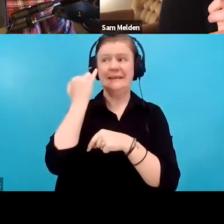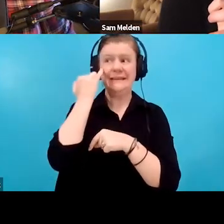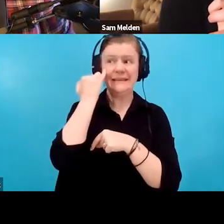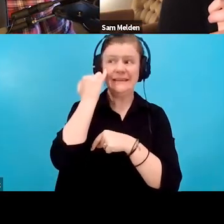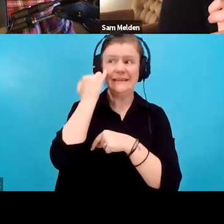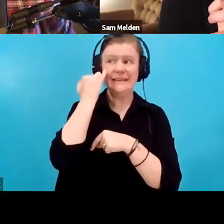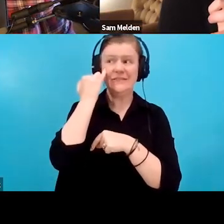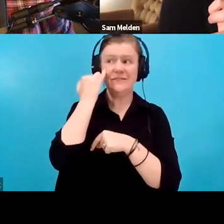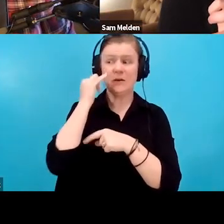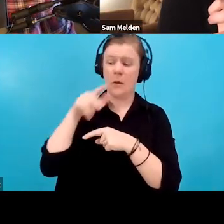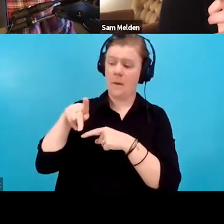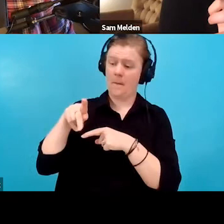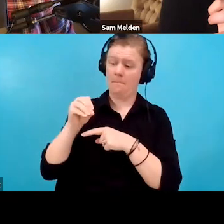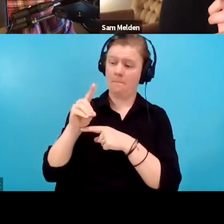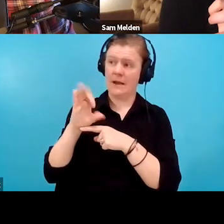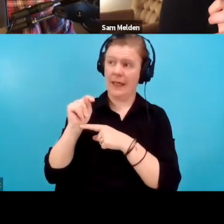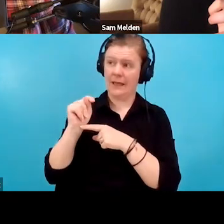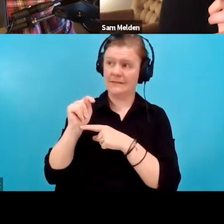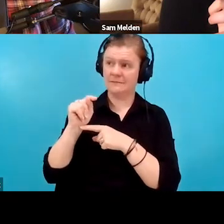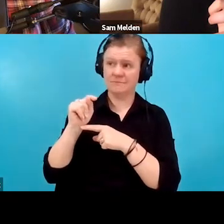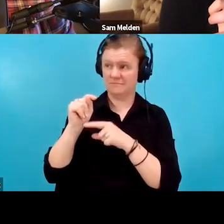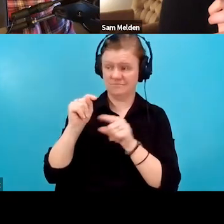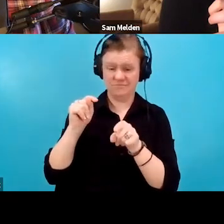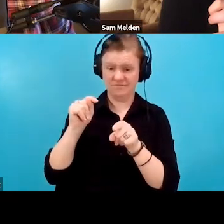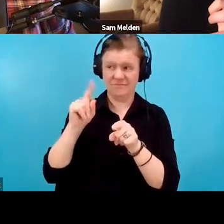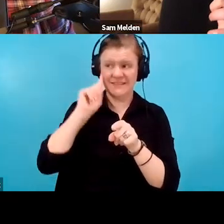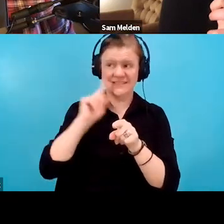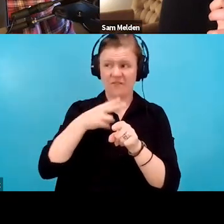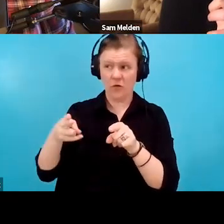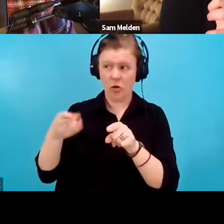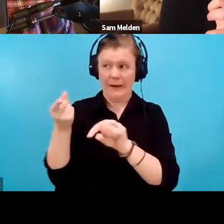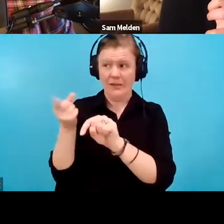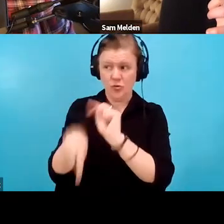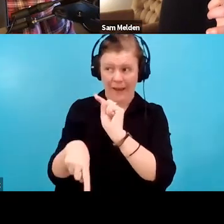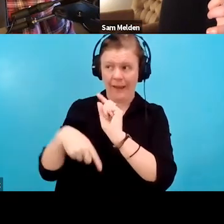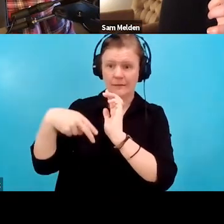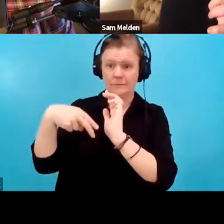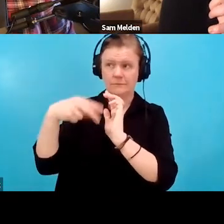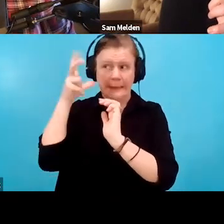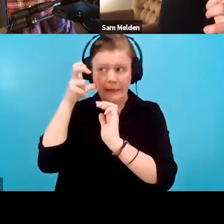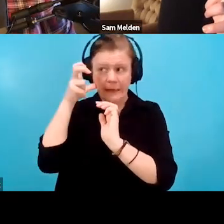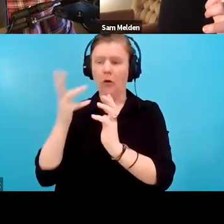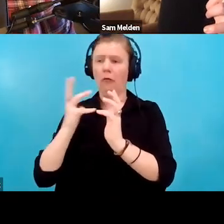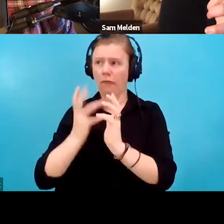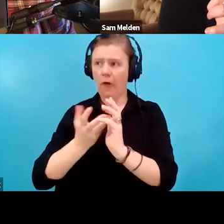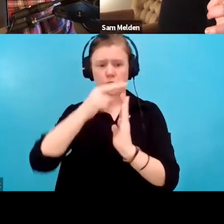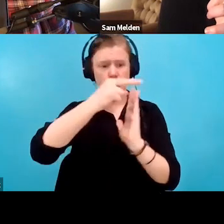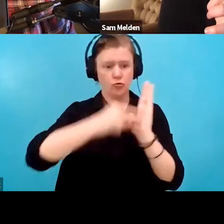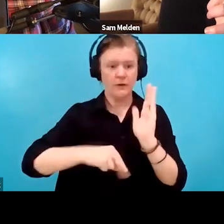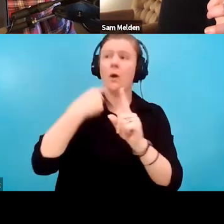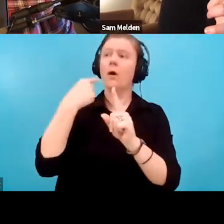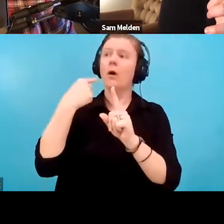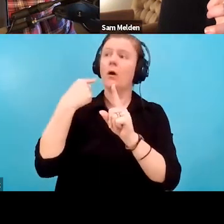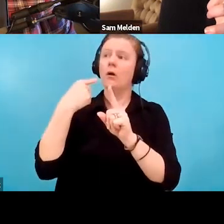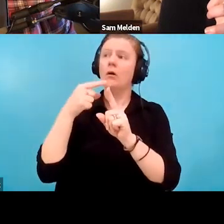to podcasts, you can read the transcript. But also it's there so that Google can search for terms that I've used. It's there so that